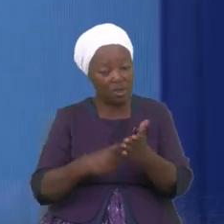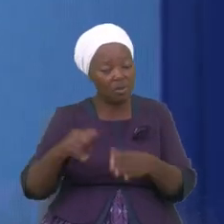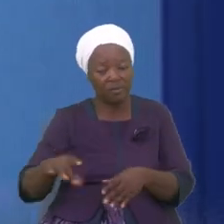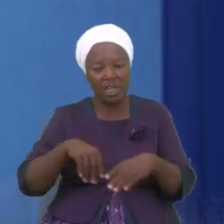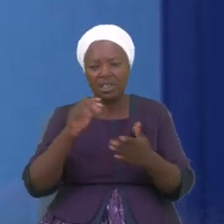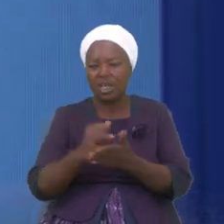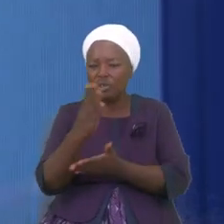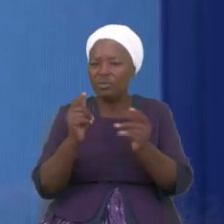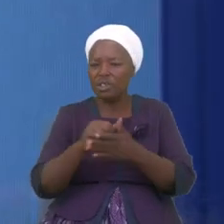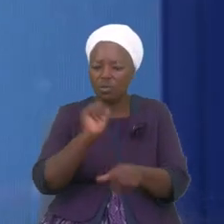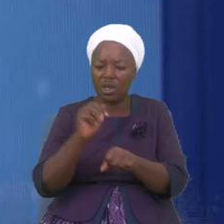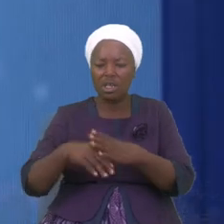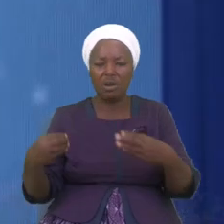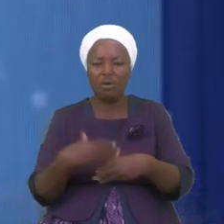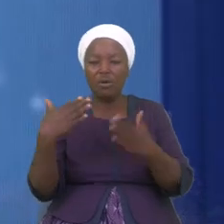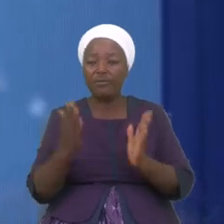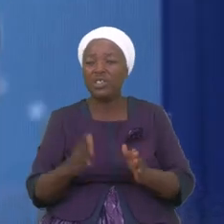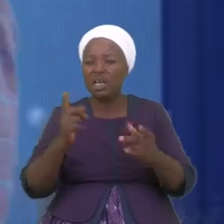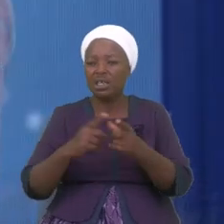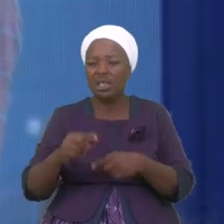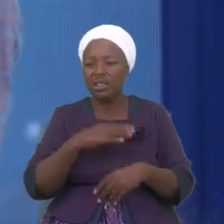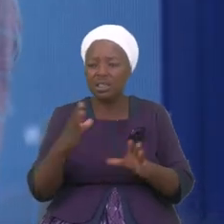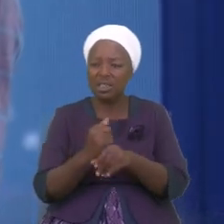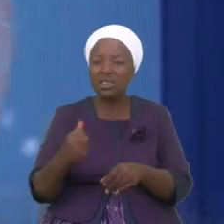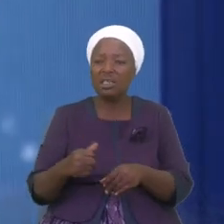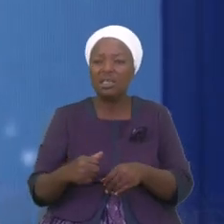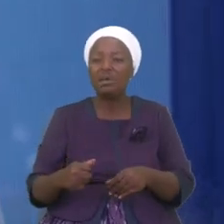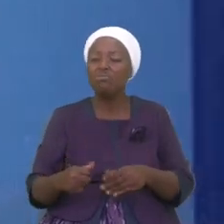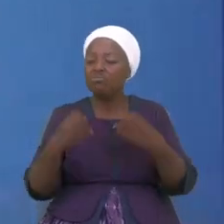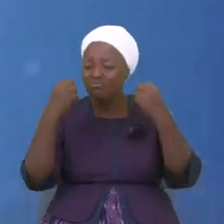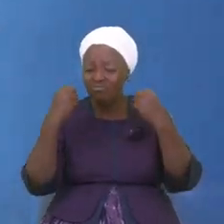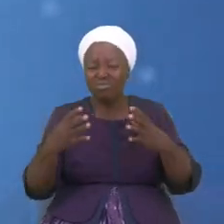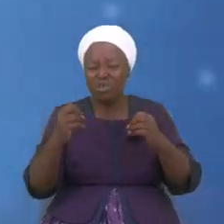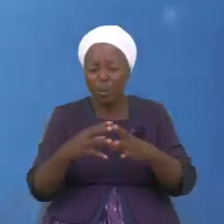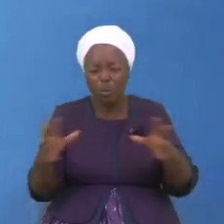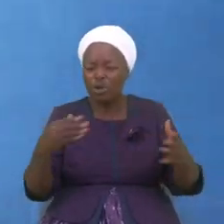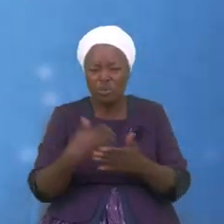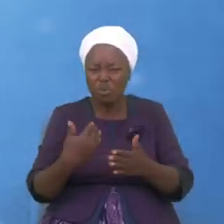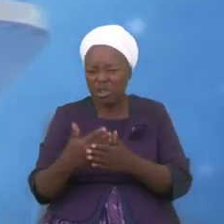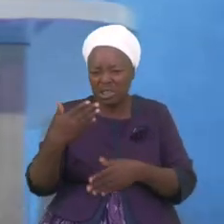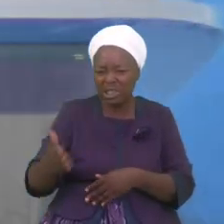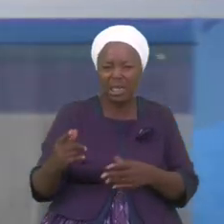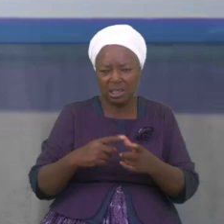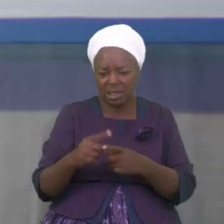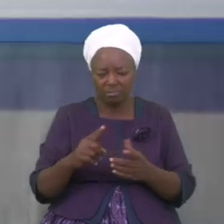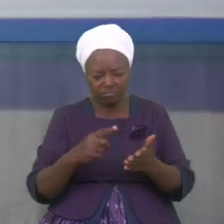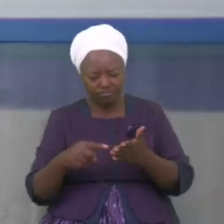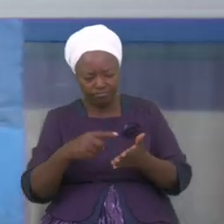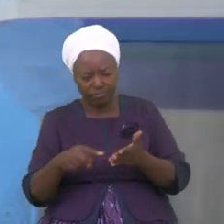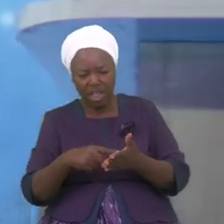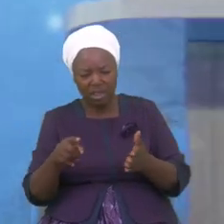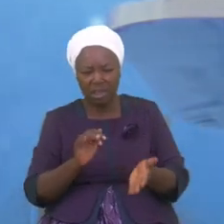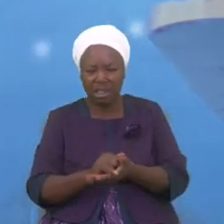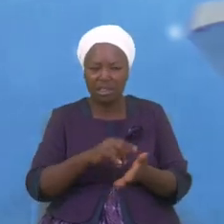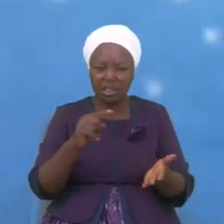has, taken some large amount of money there, and they check up, they say, this one is because he's